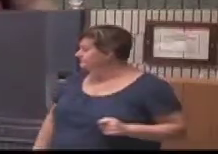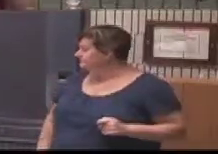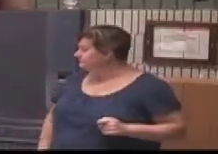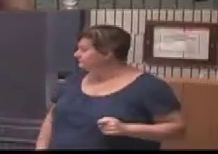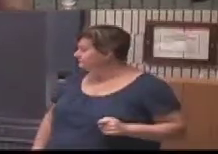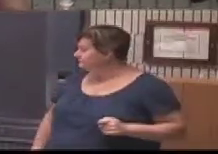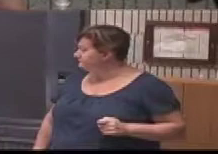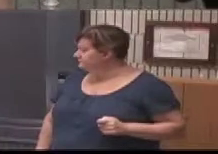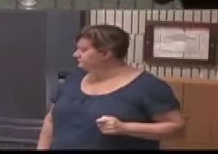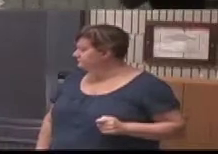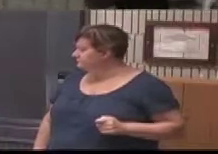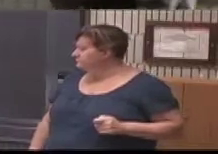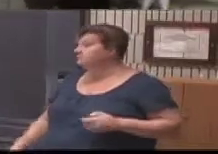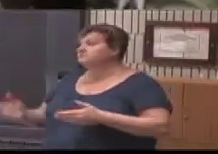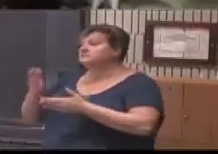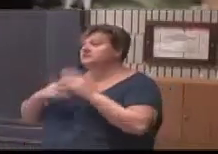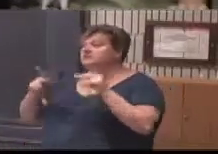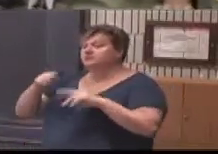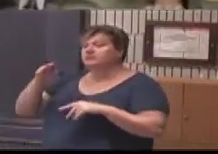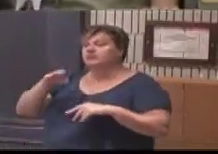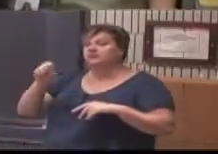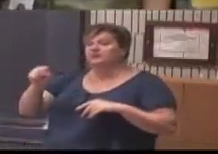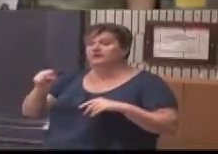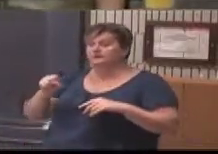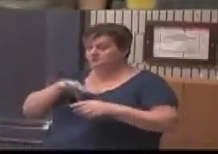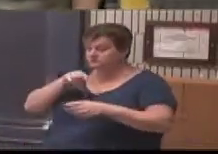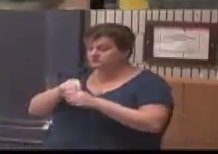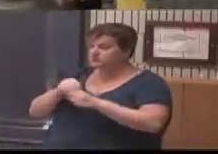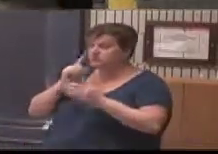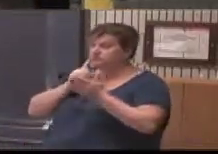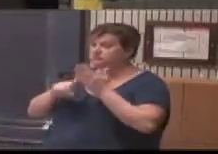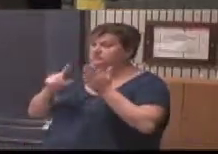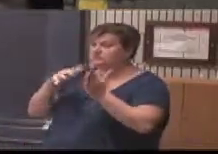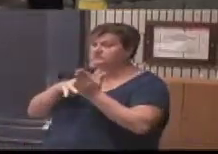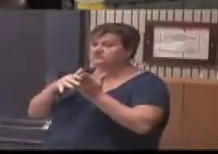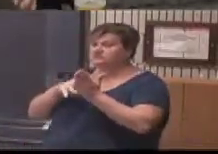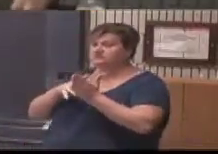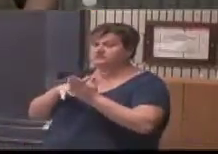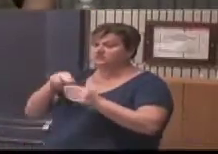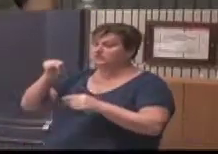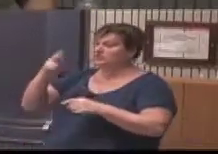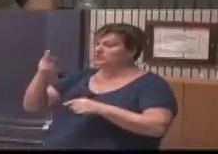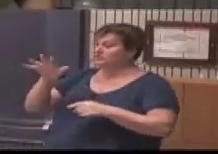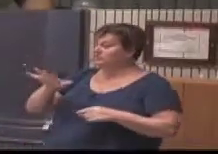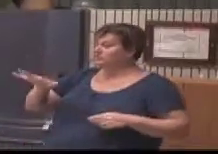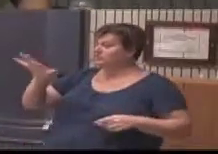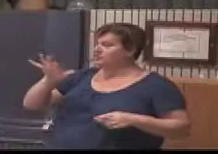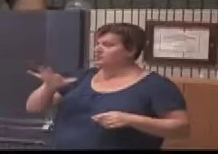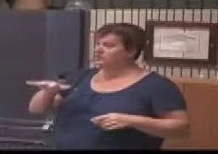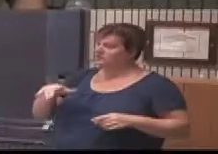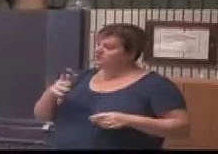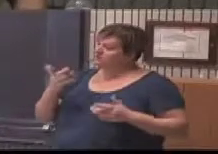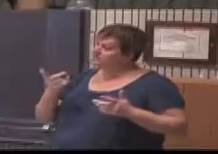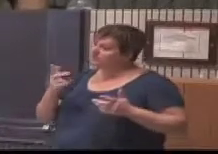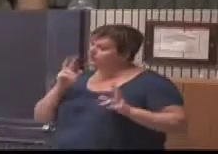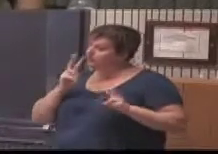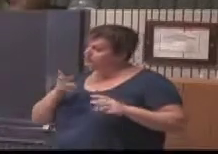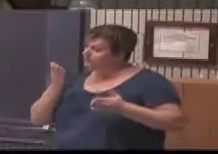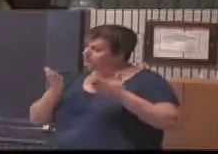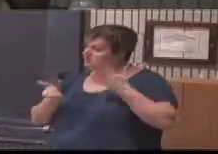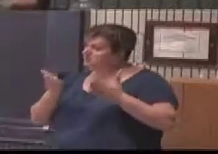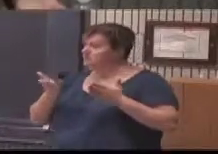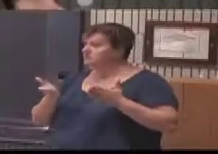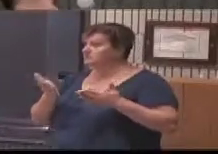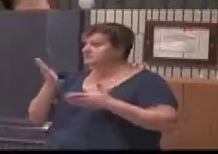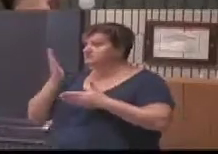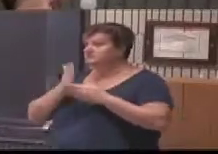Some people here in Massachusetts are participating in a research study in the New Hampshire area that is looking at the possibility that there